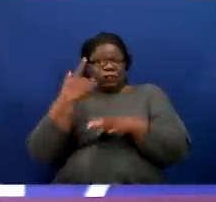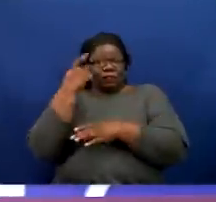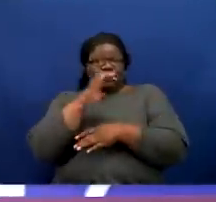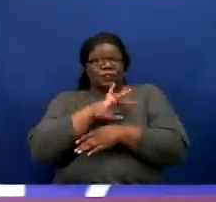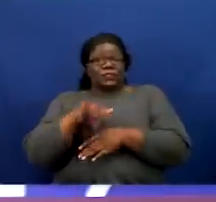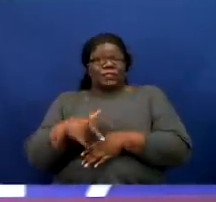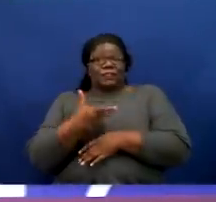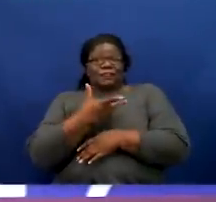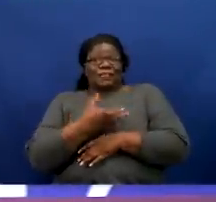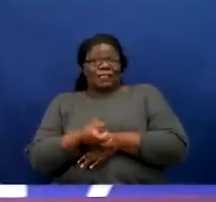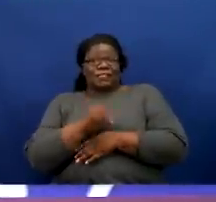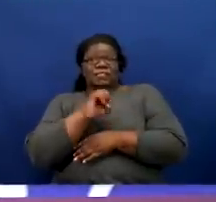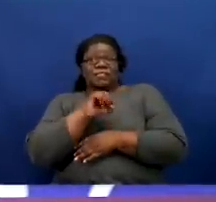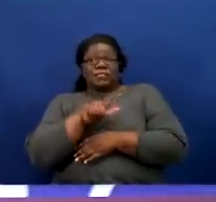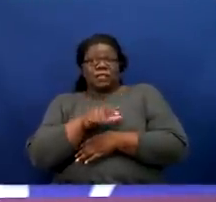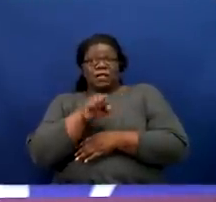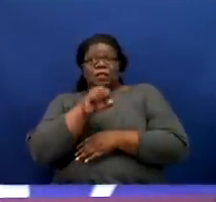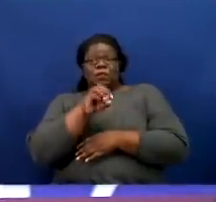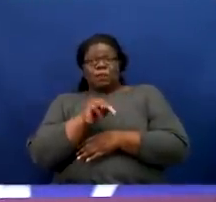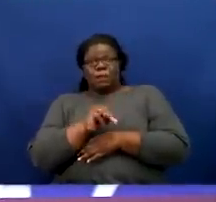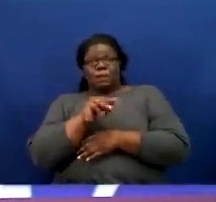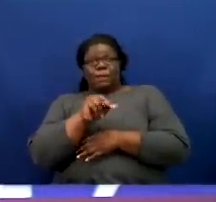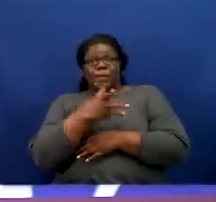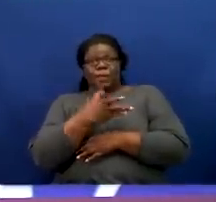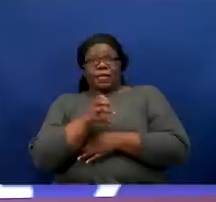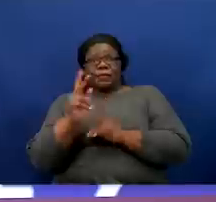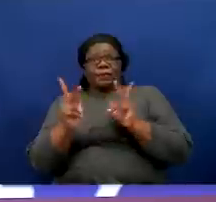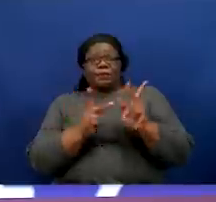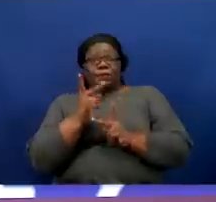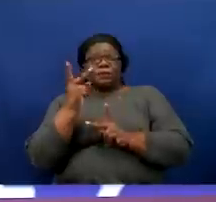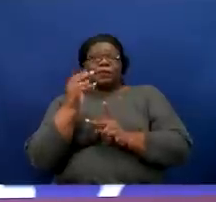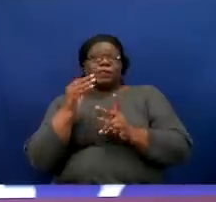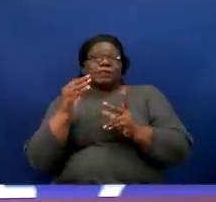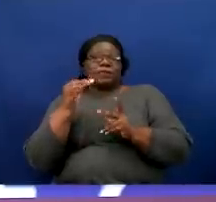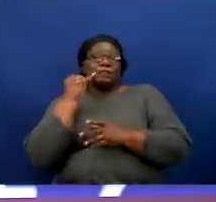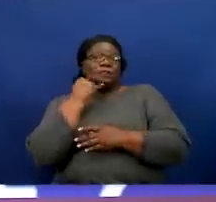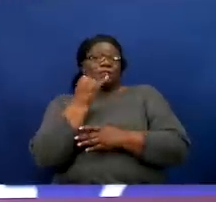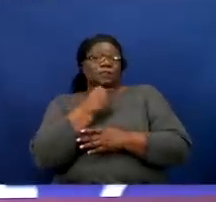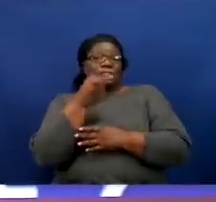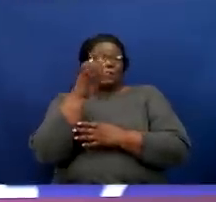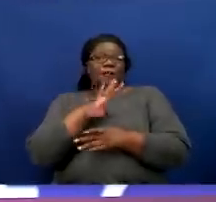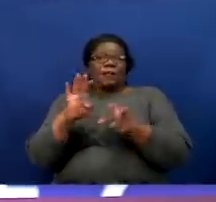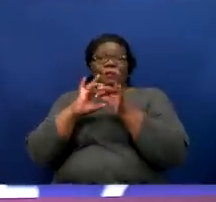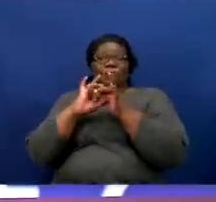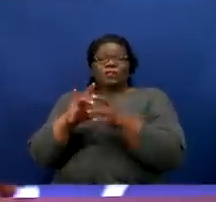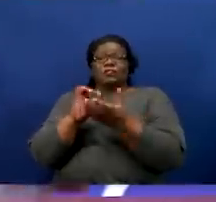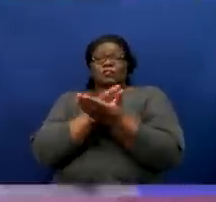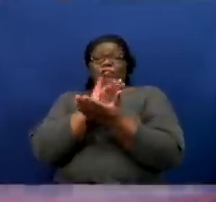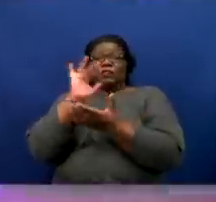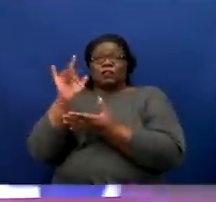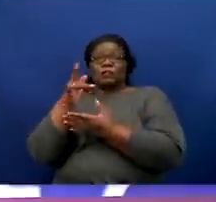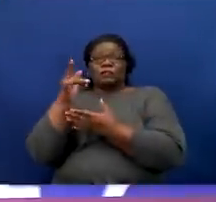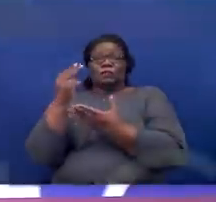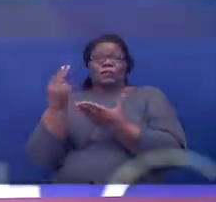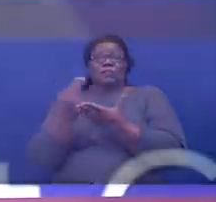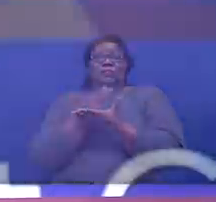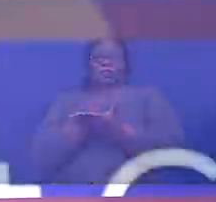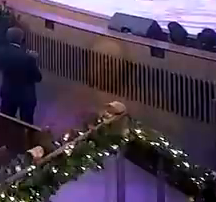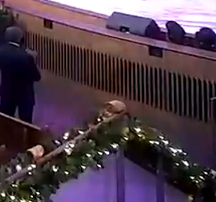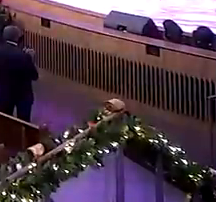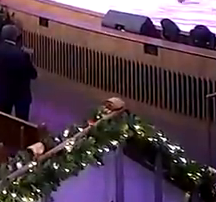David and Solomon and for his people of Israel. To God be the glory for God's holy word.